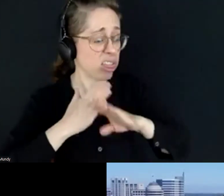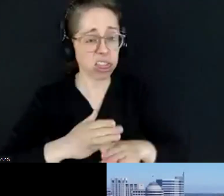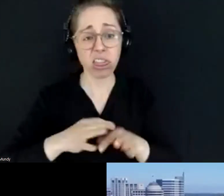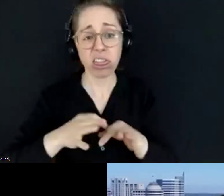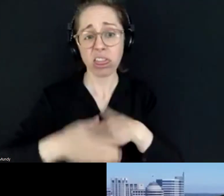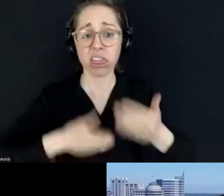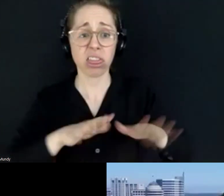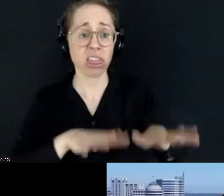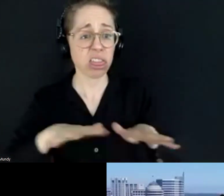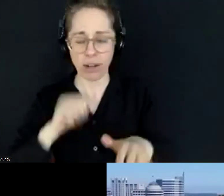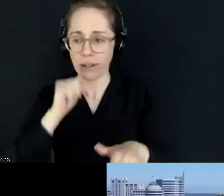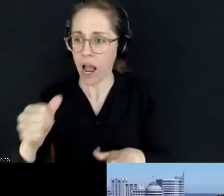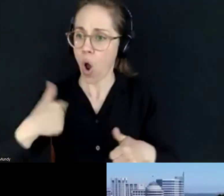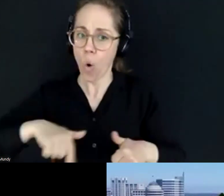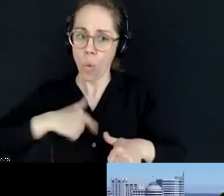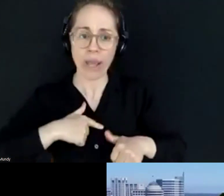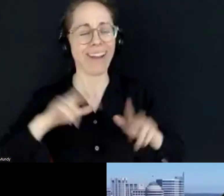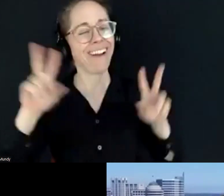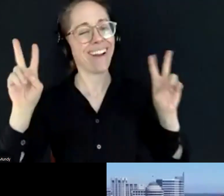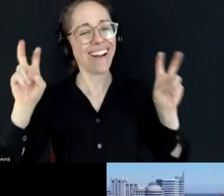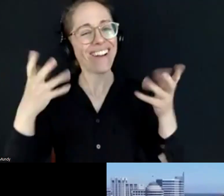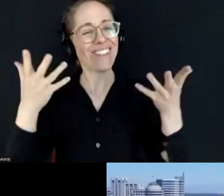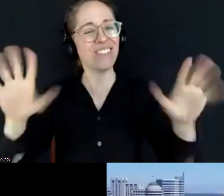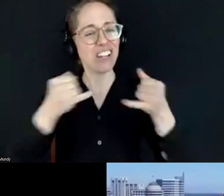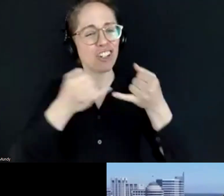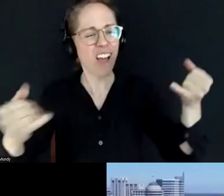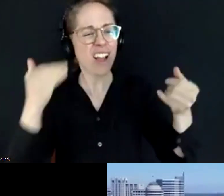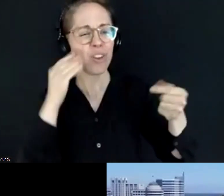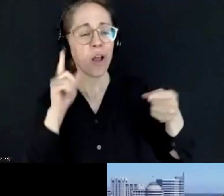We're going to run over the finish line, and